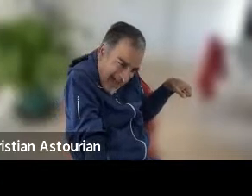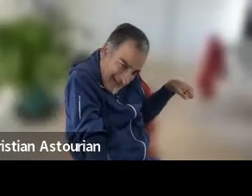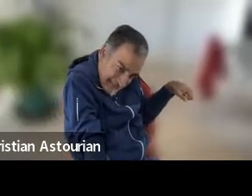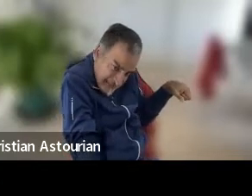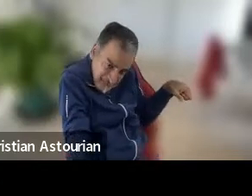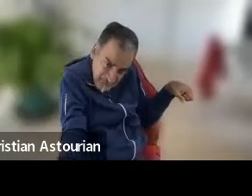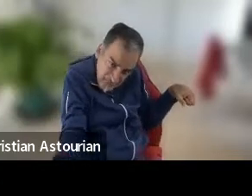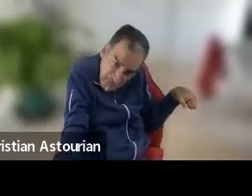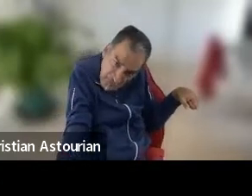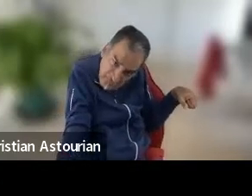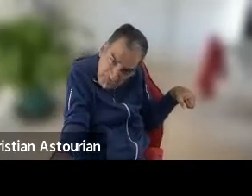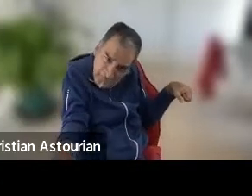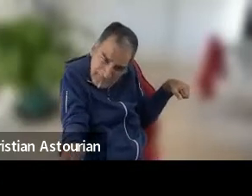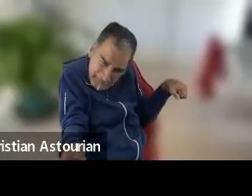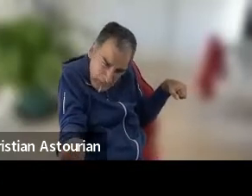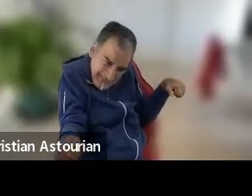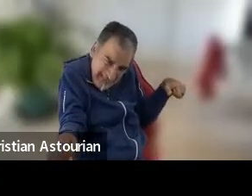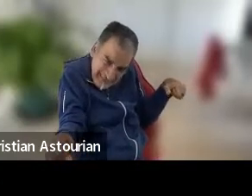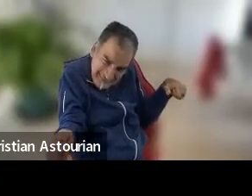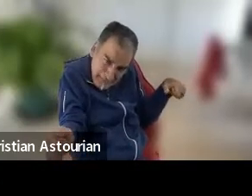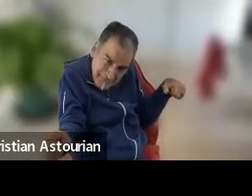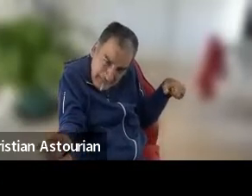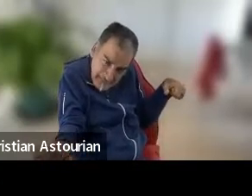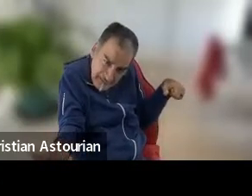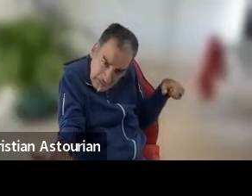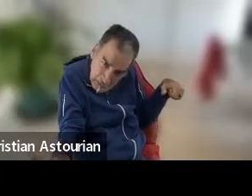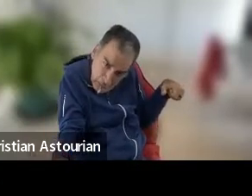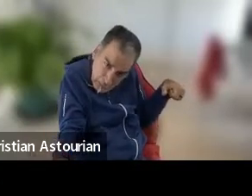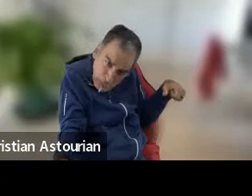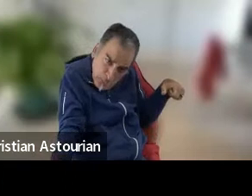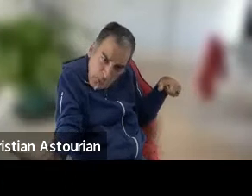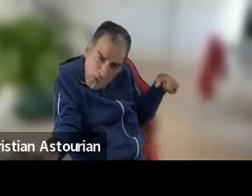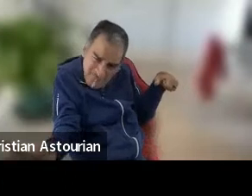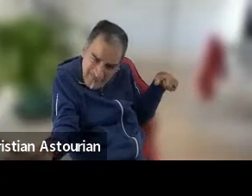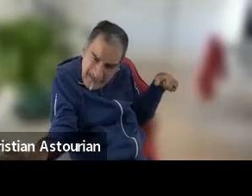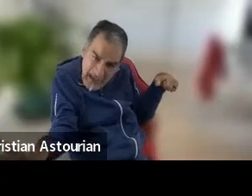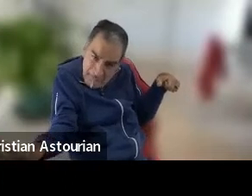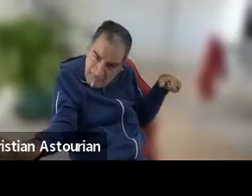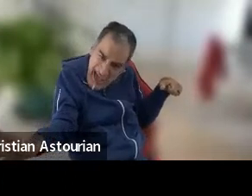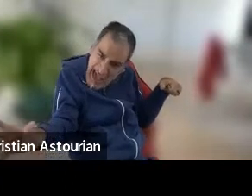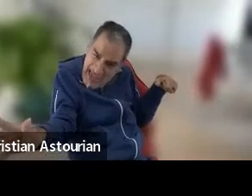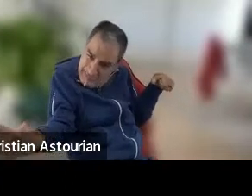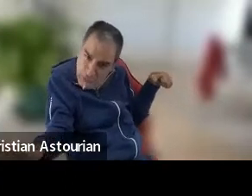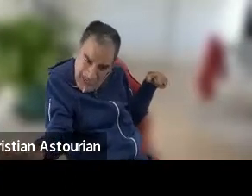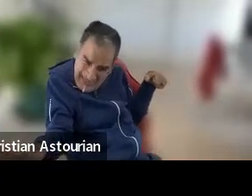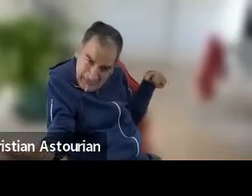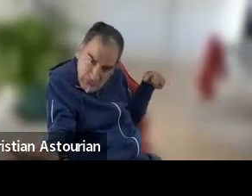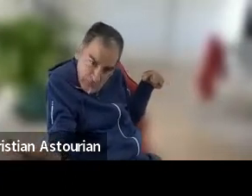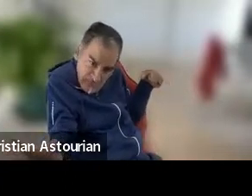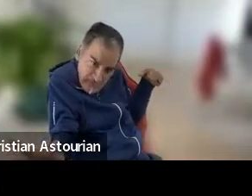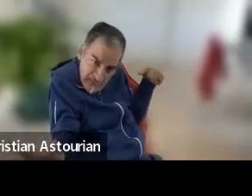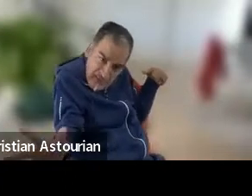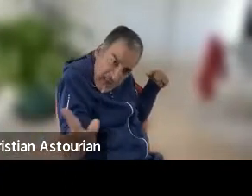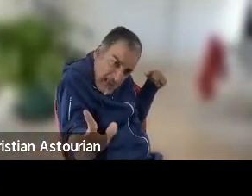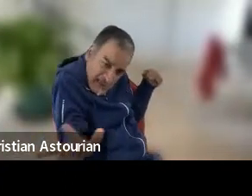communication devices for people with a disability to overcome